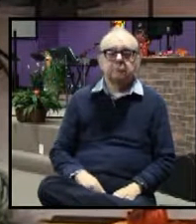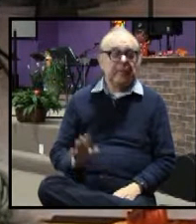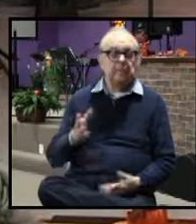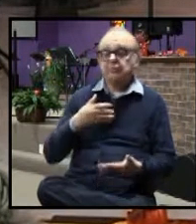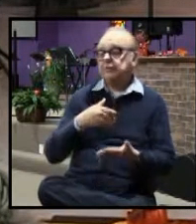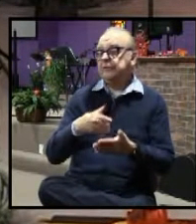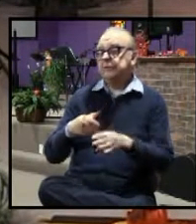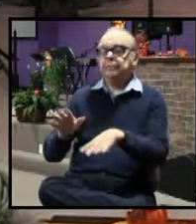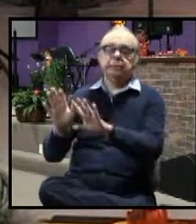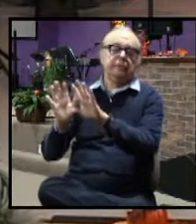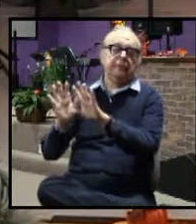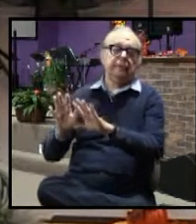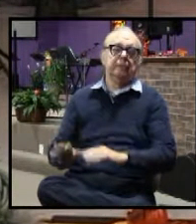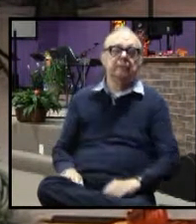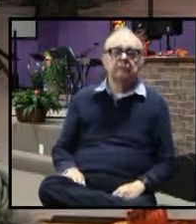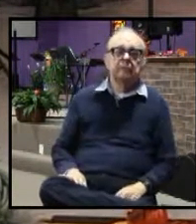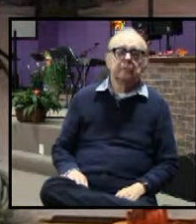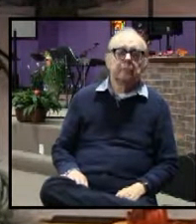and just go away.